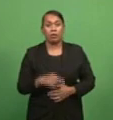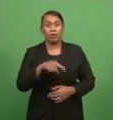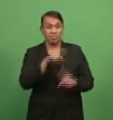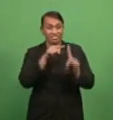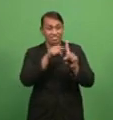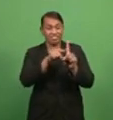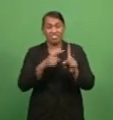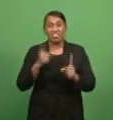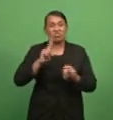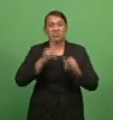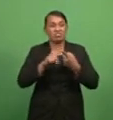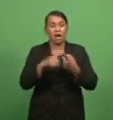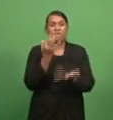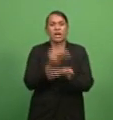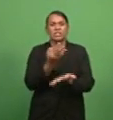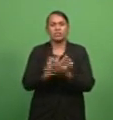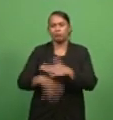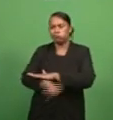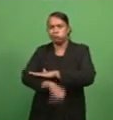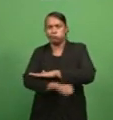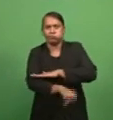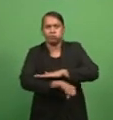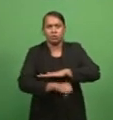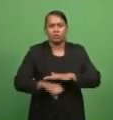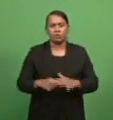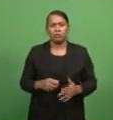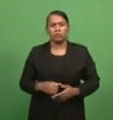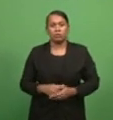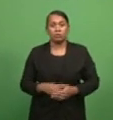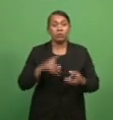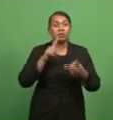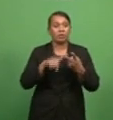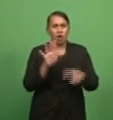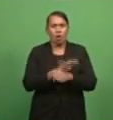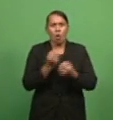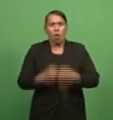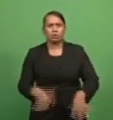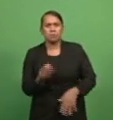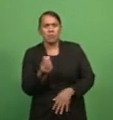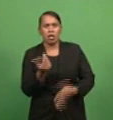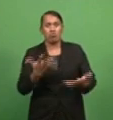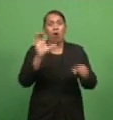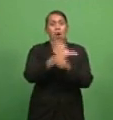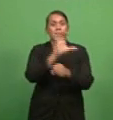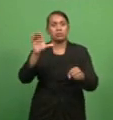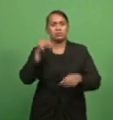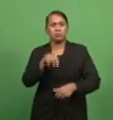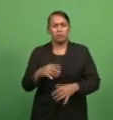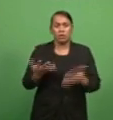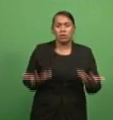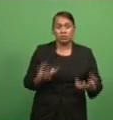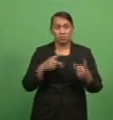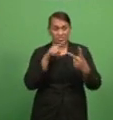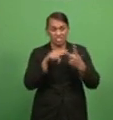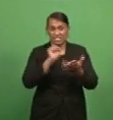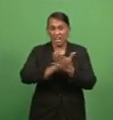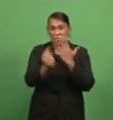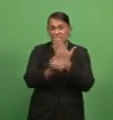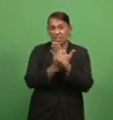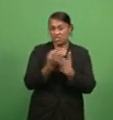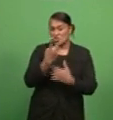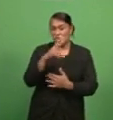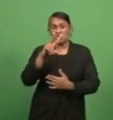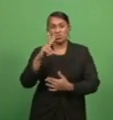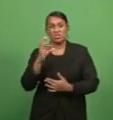obtaining a financial advantage and causing a loss. It is alleged that between September 2016 and October